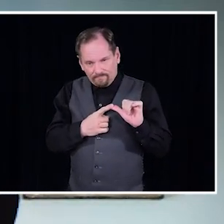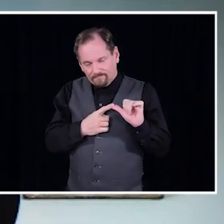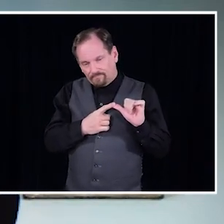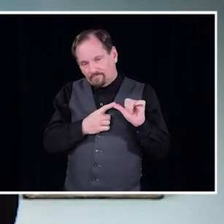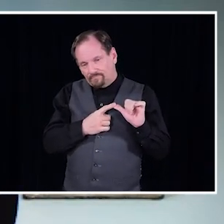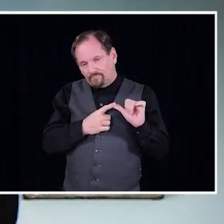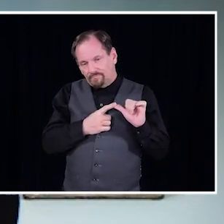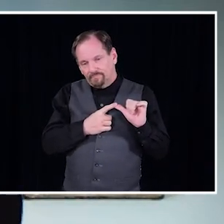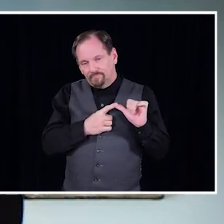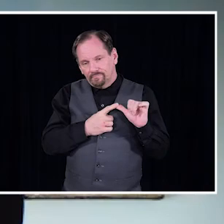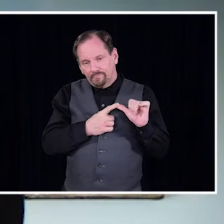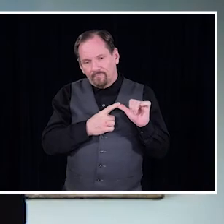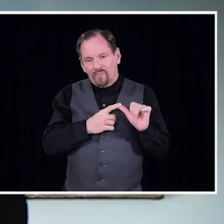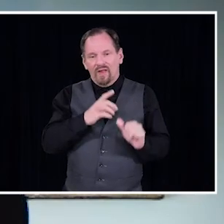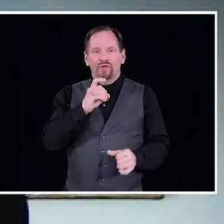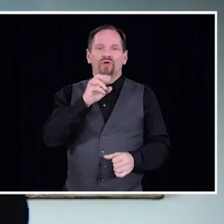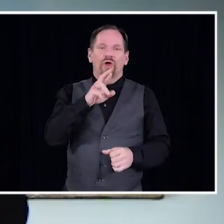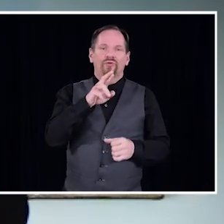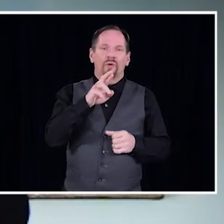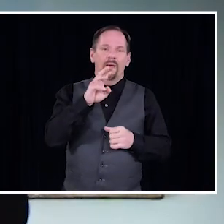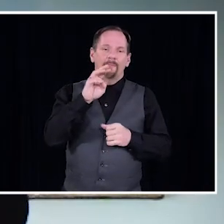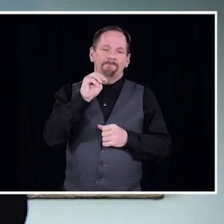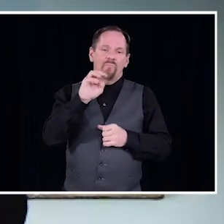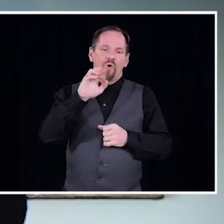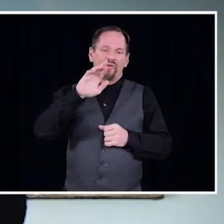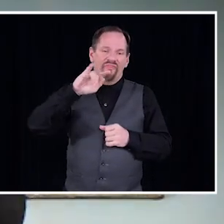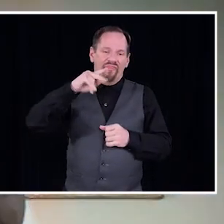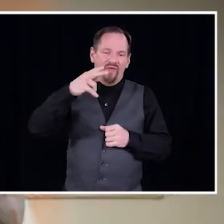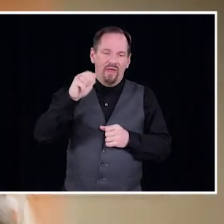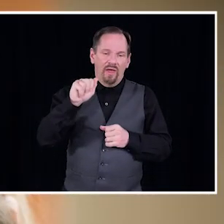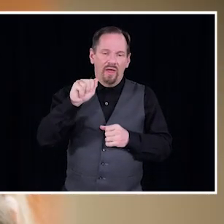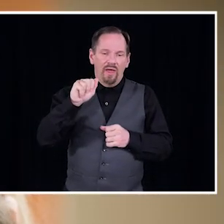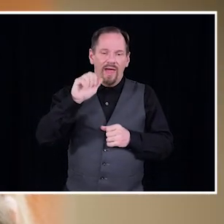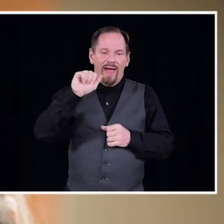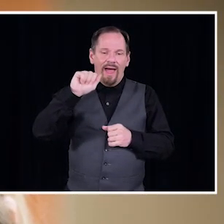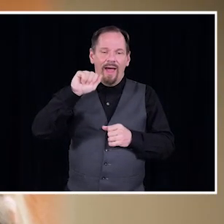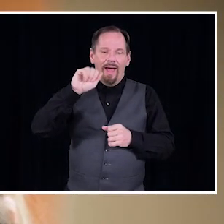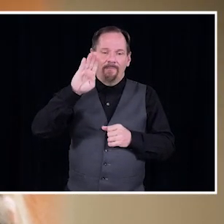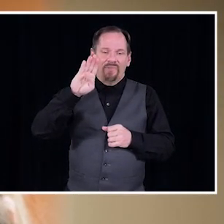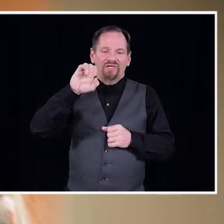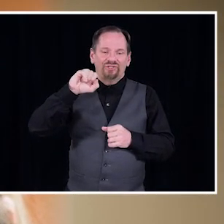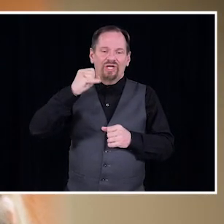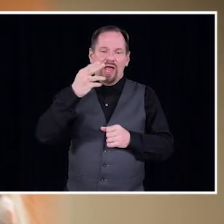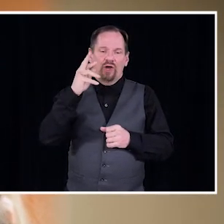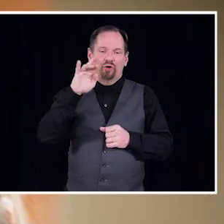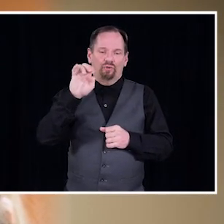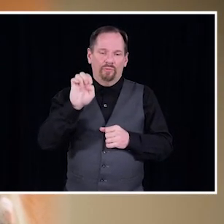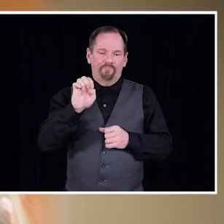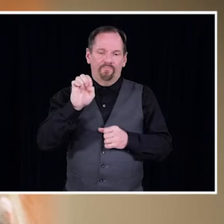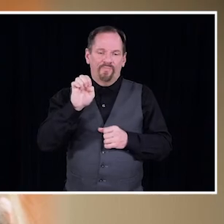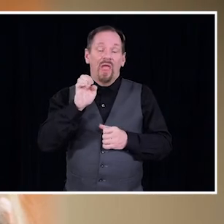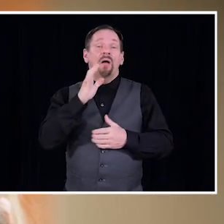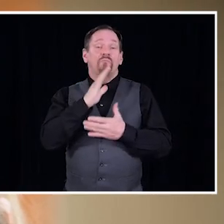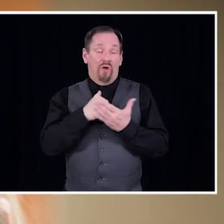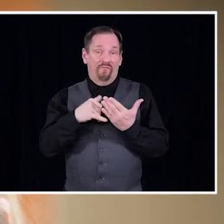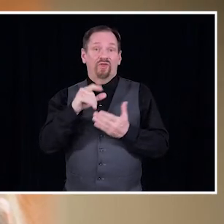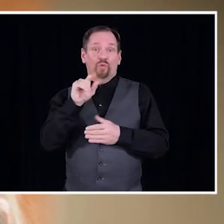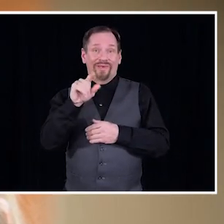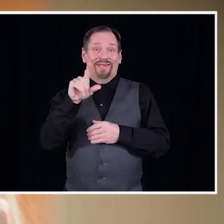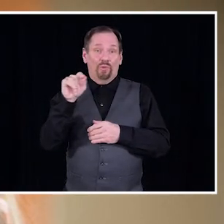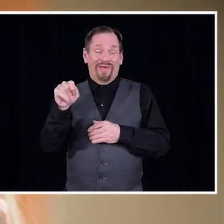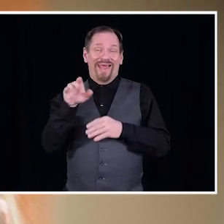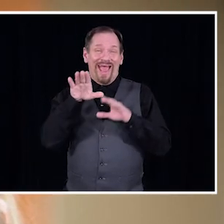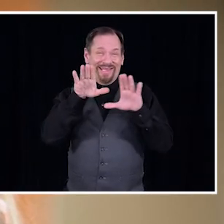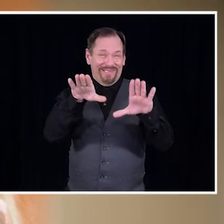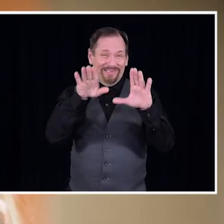receive the award is Dr. Martha Abshire. As part of the 2020 Excellence in Teaching